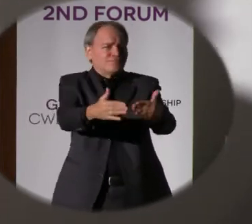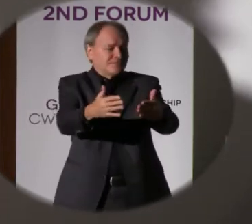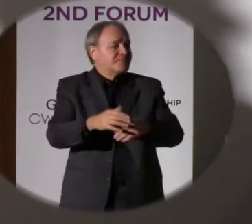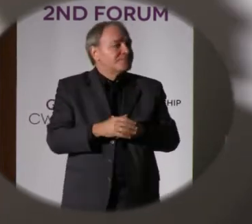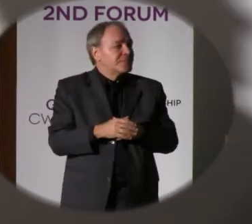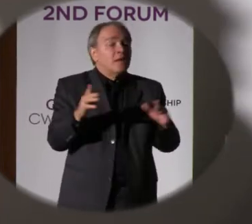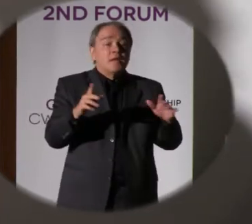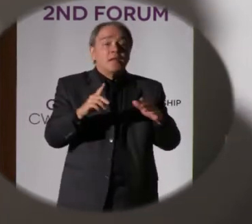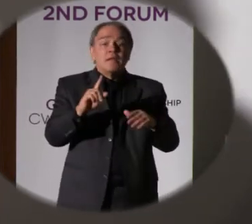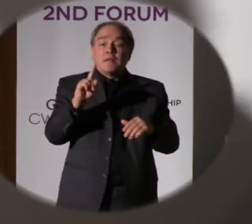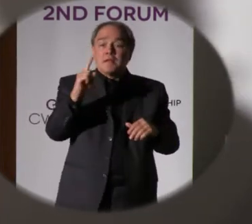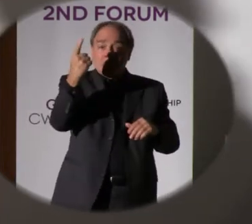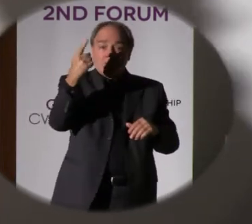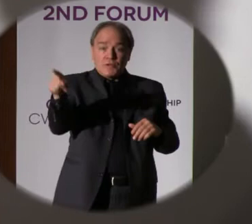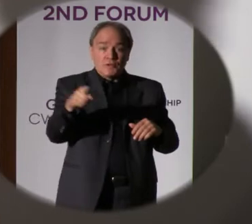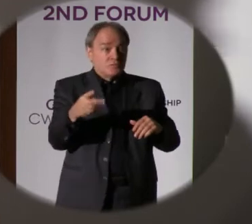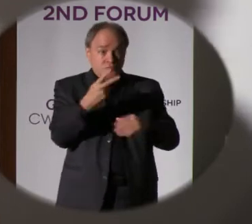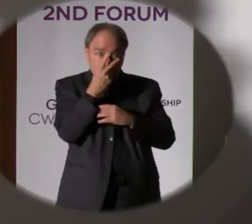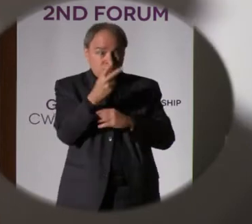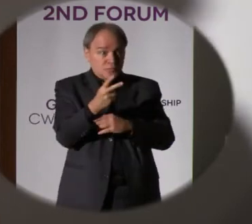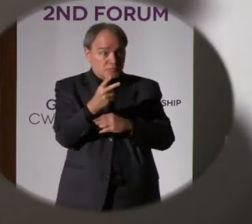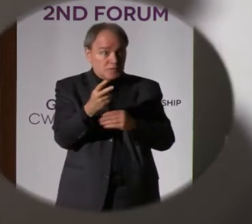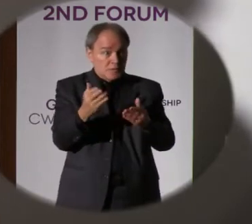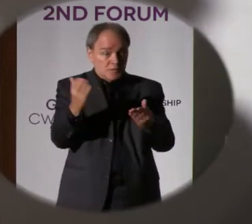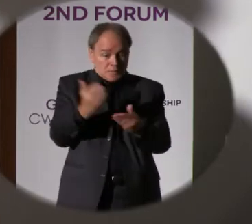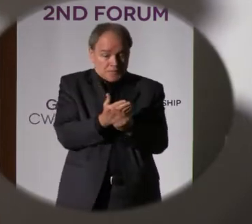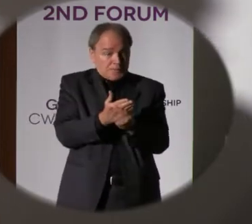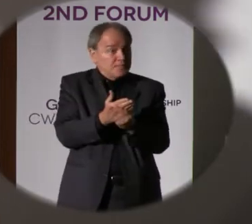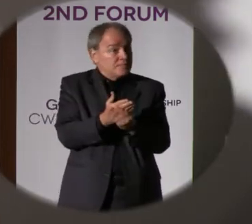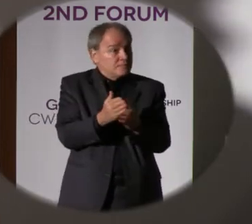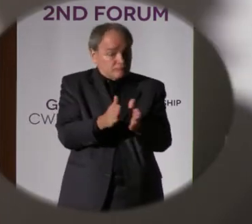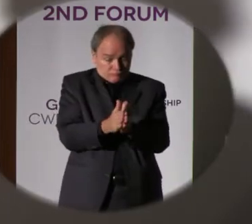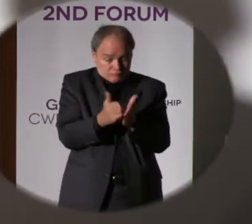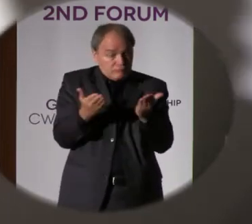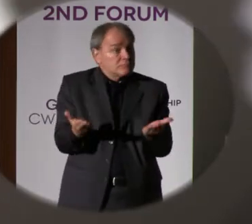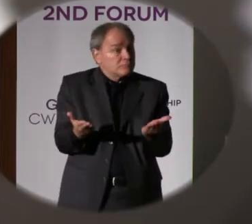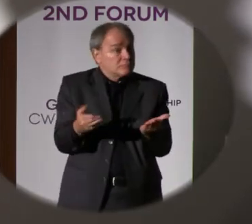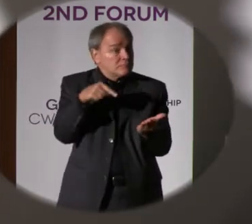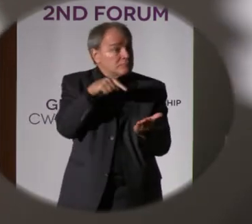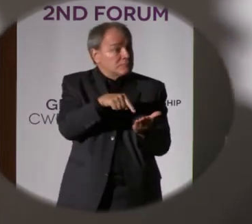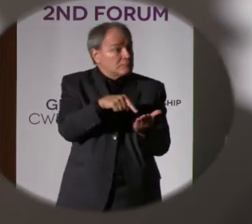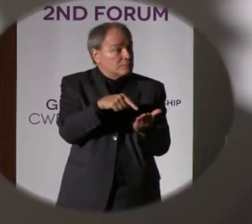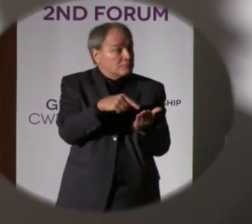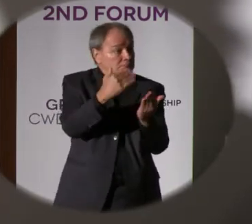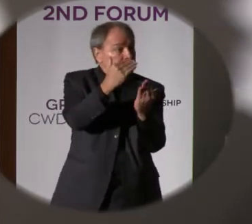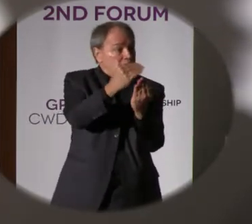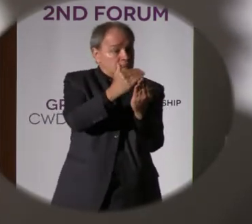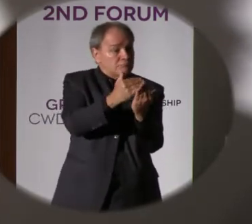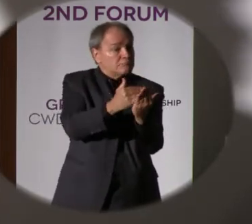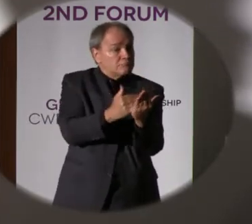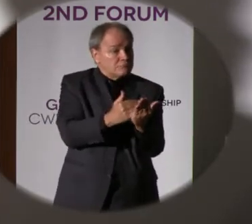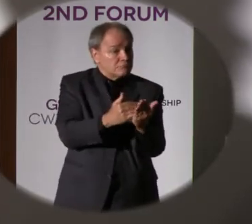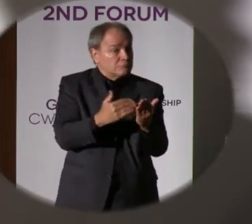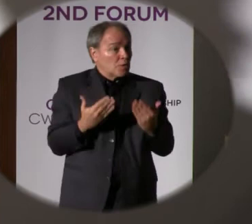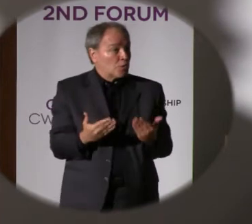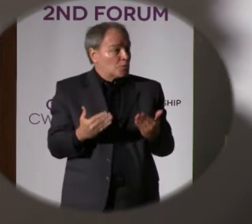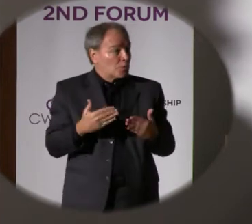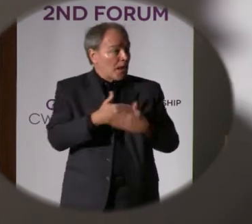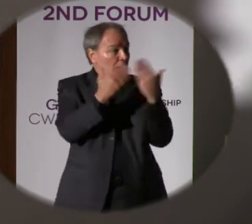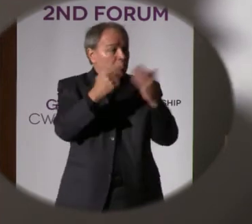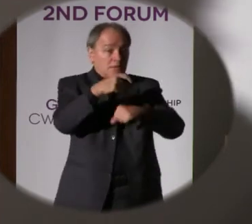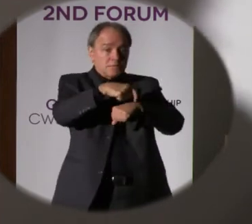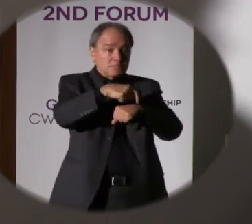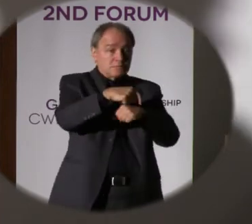you to your folders. You have the agenda in there, which gives